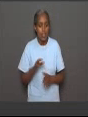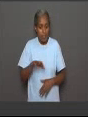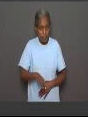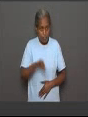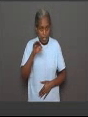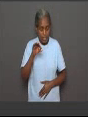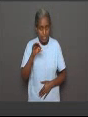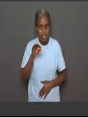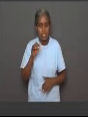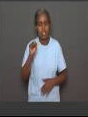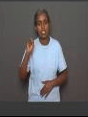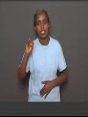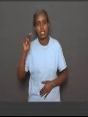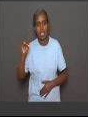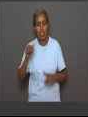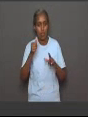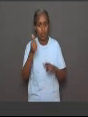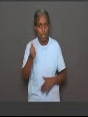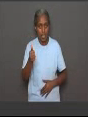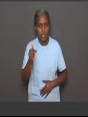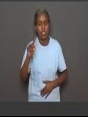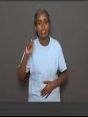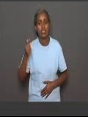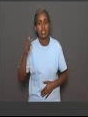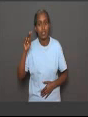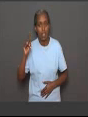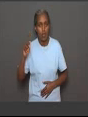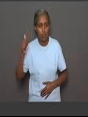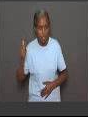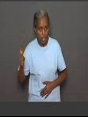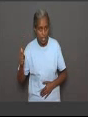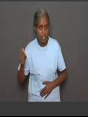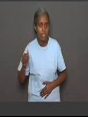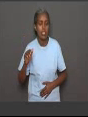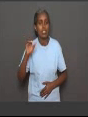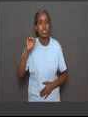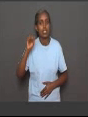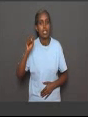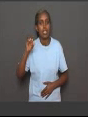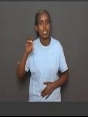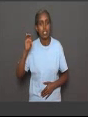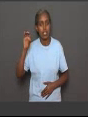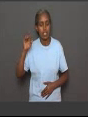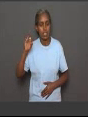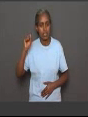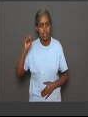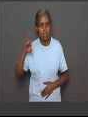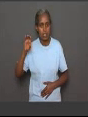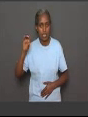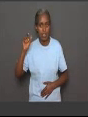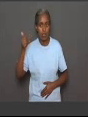Find the sine of A, the tangent of A, the secant of